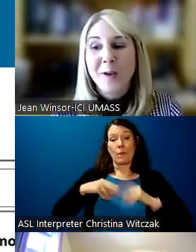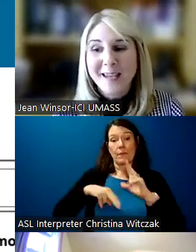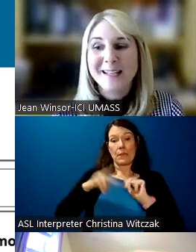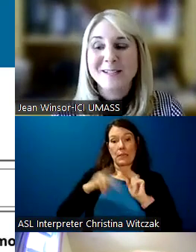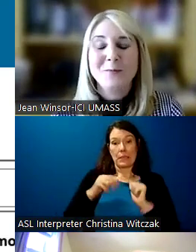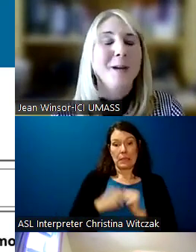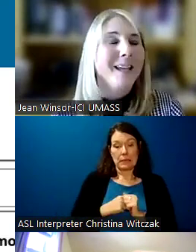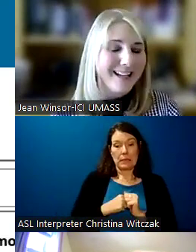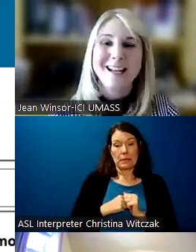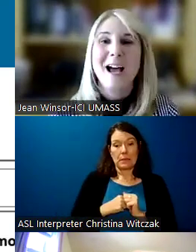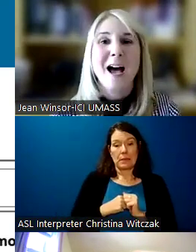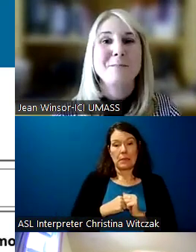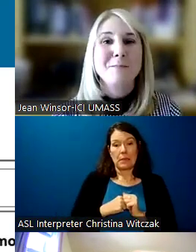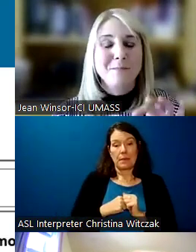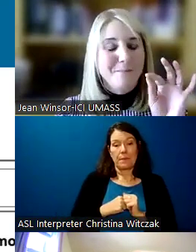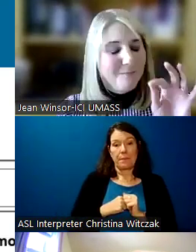We can